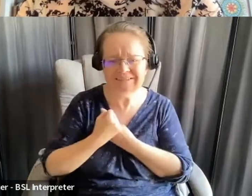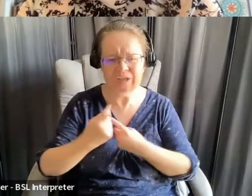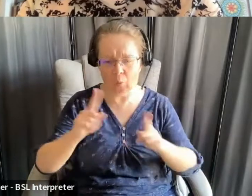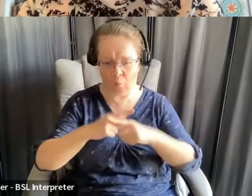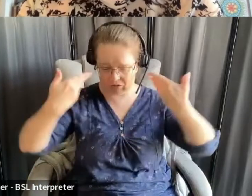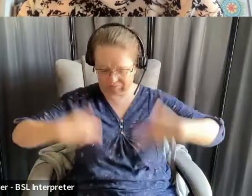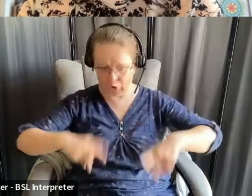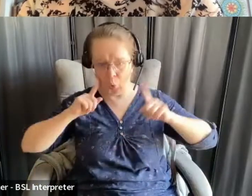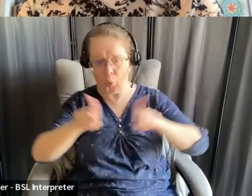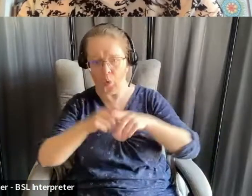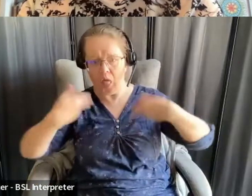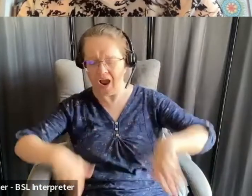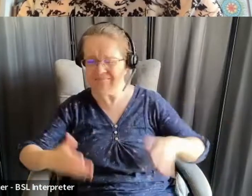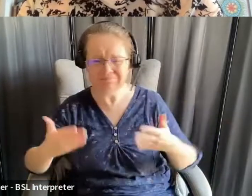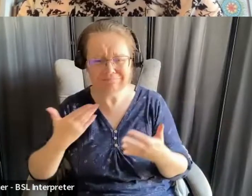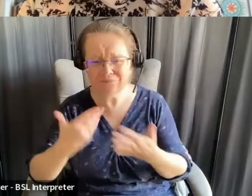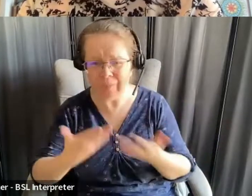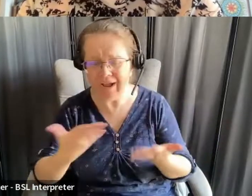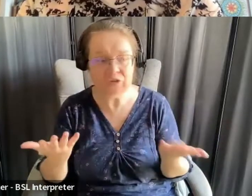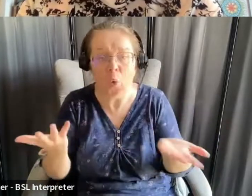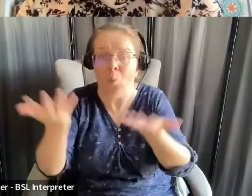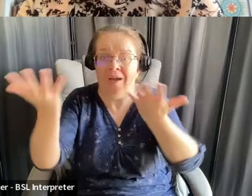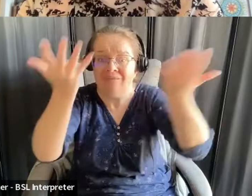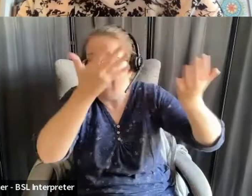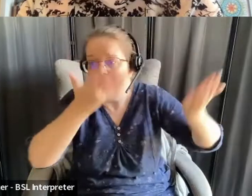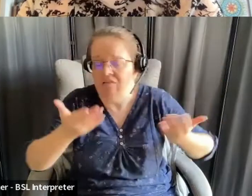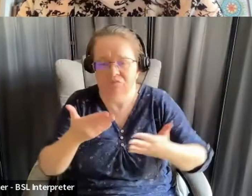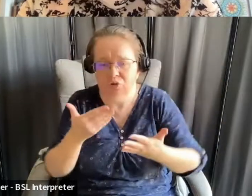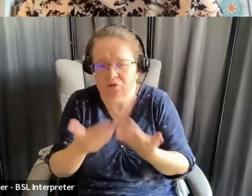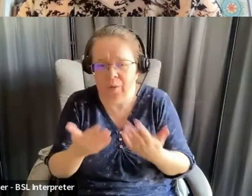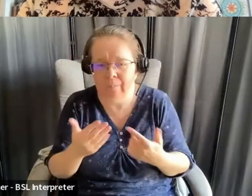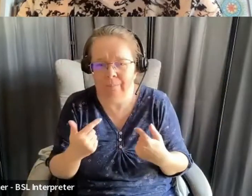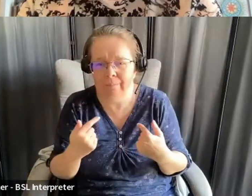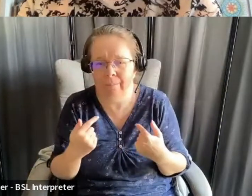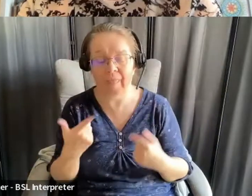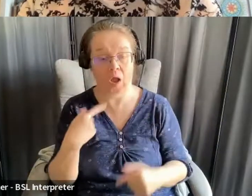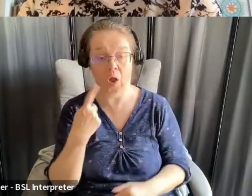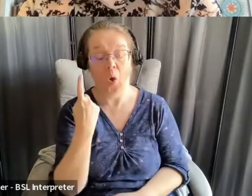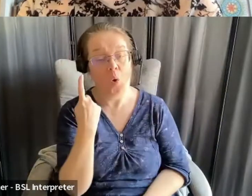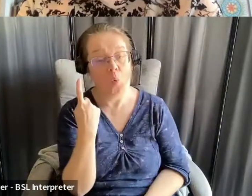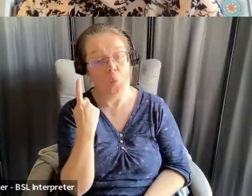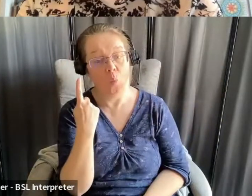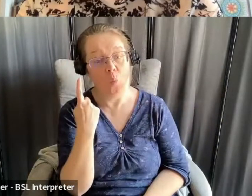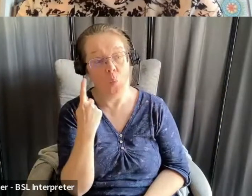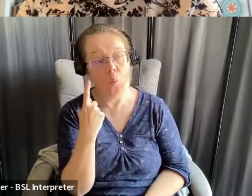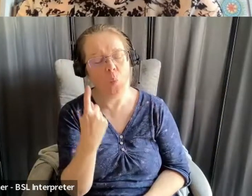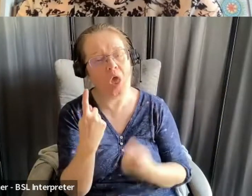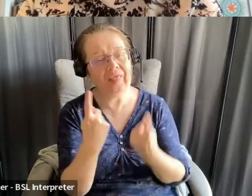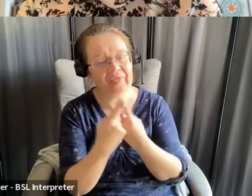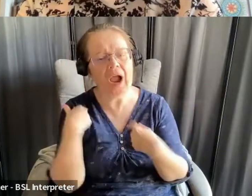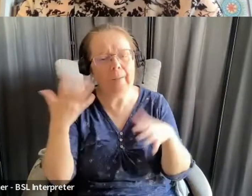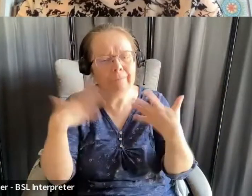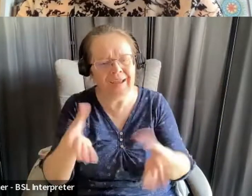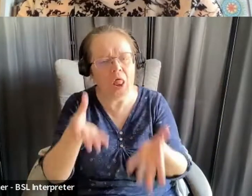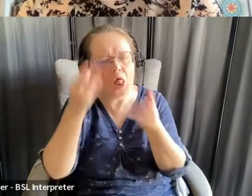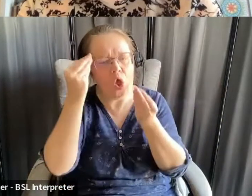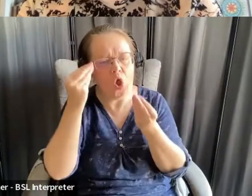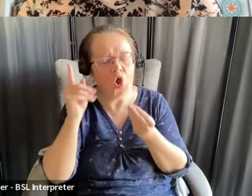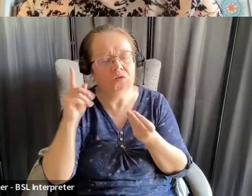like, whatever it might be. I think one kind of thing I have learned is